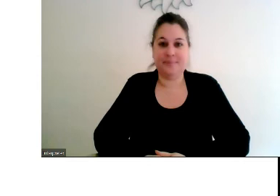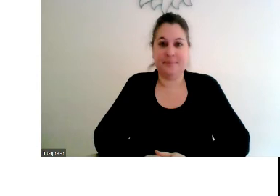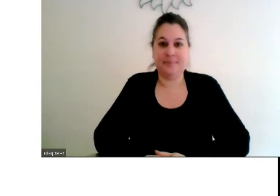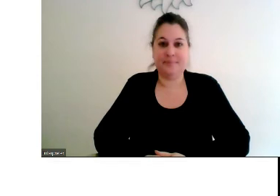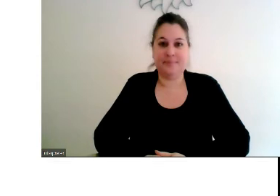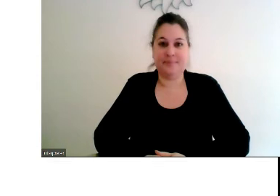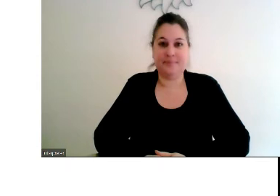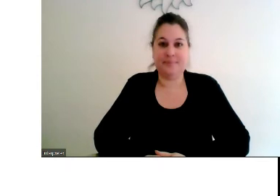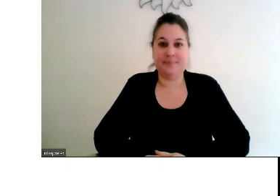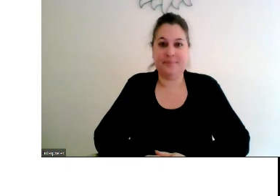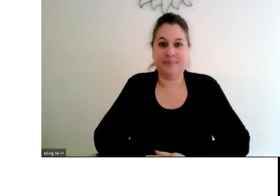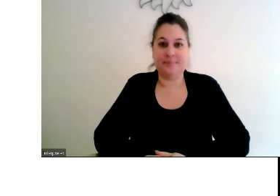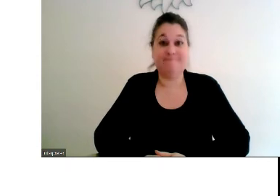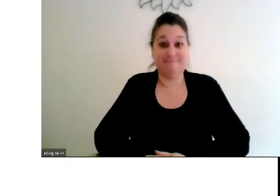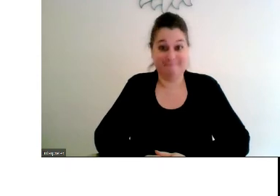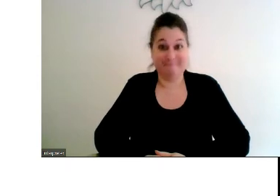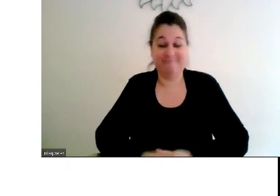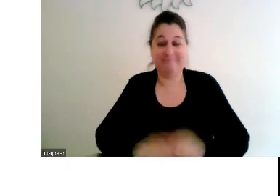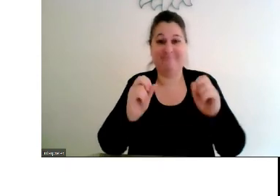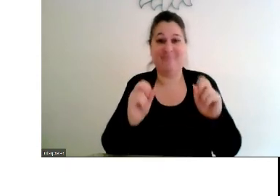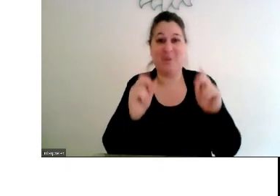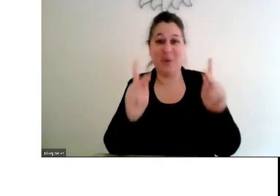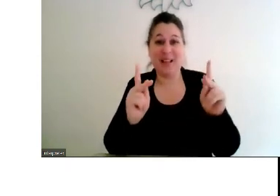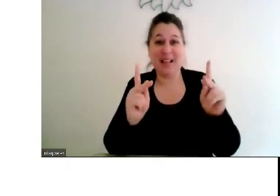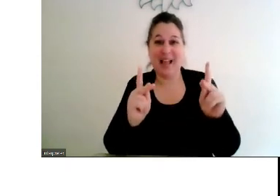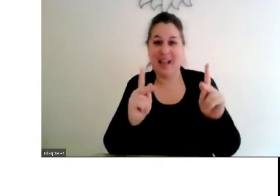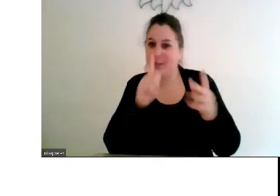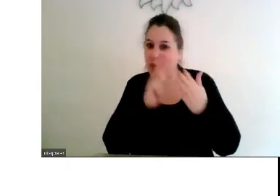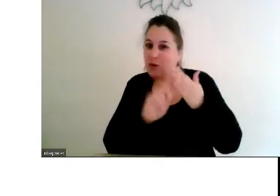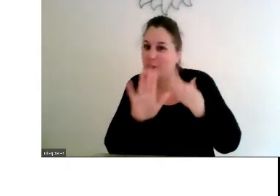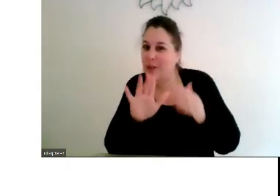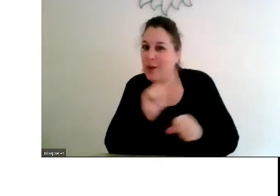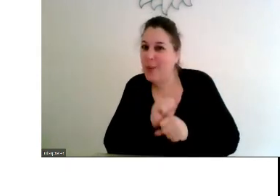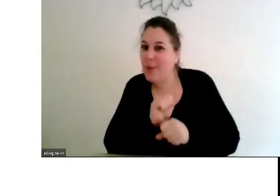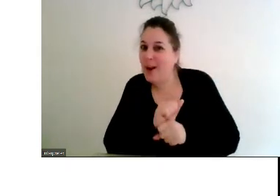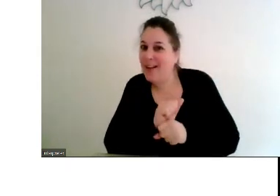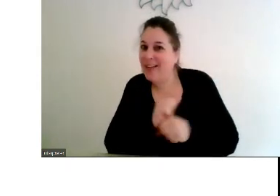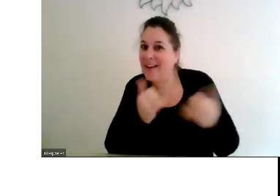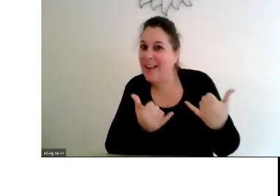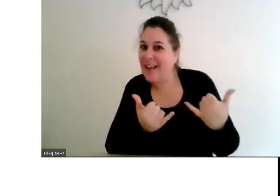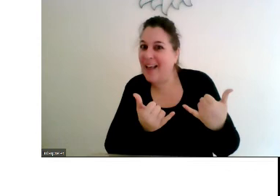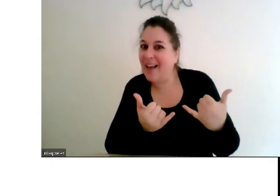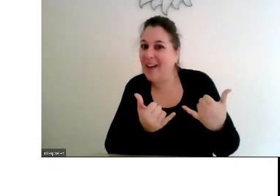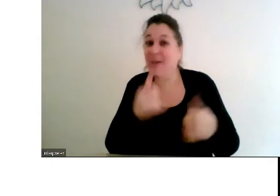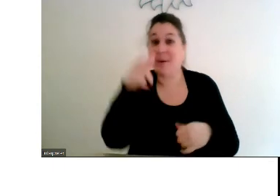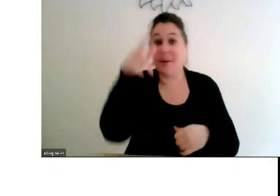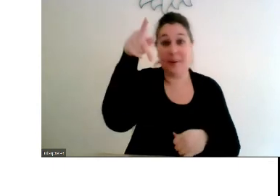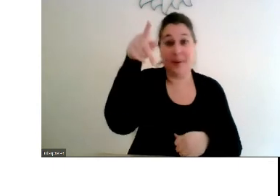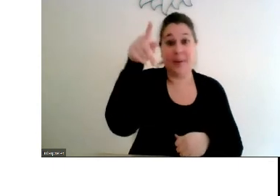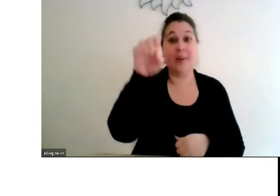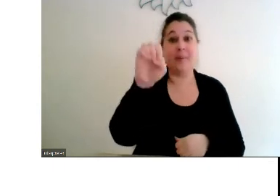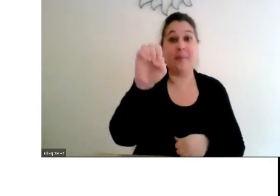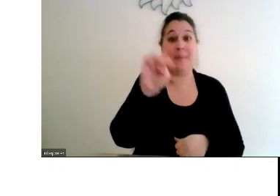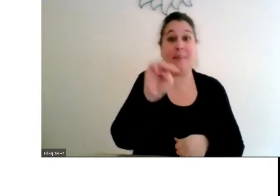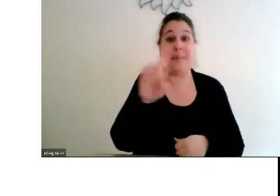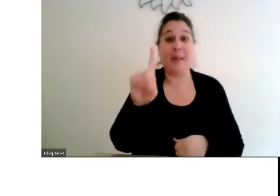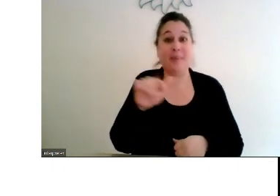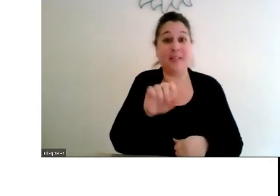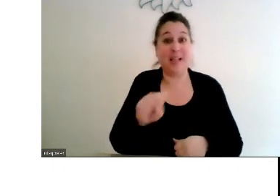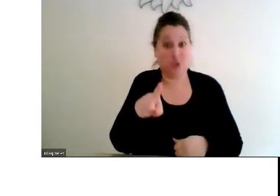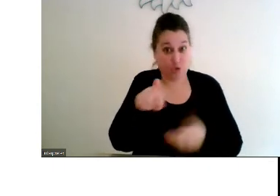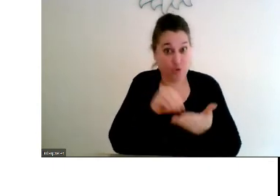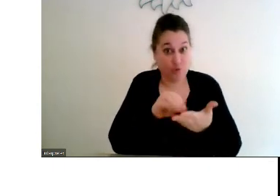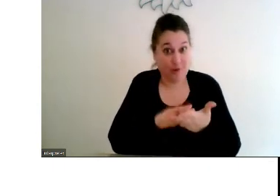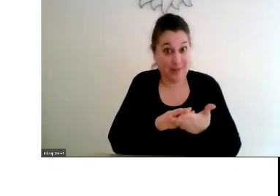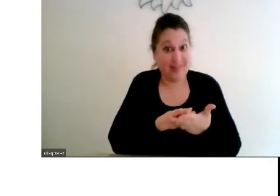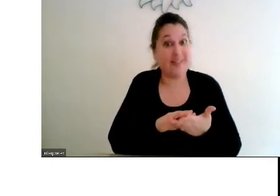All right, so let's check our work for this one. PEMDAS. Got to write that down. So I'm going to ask